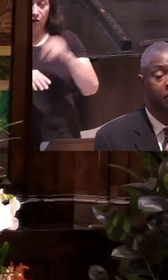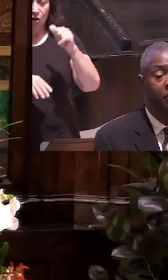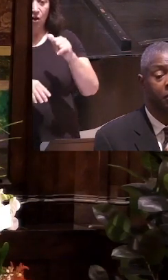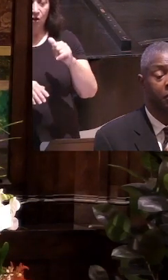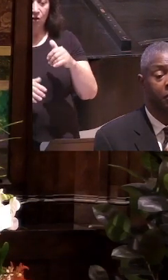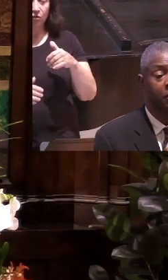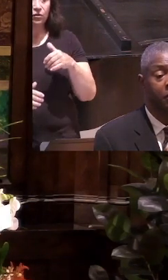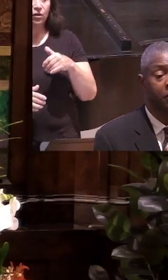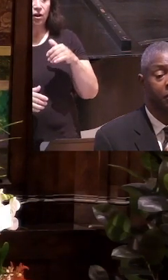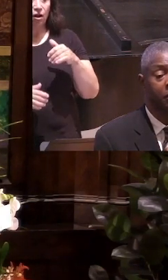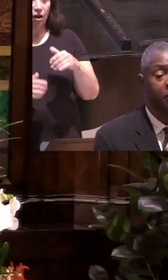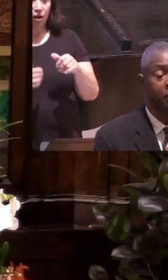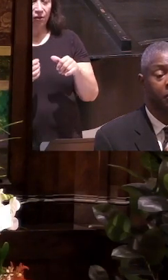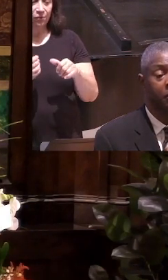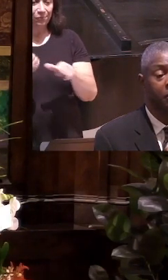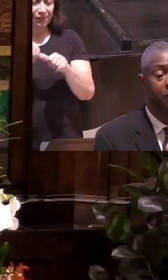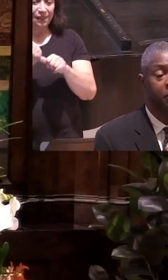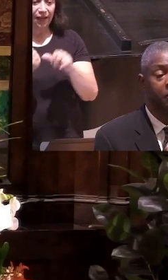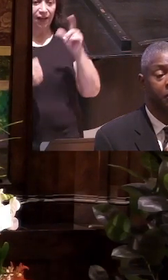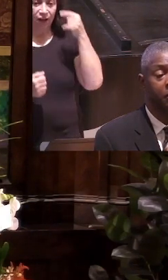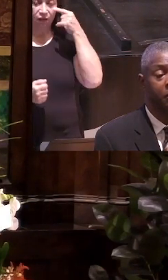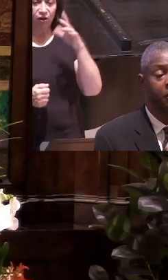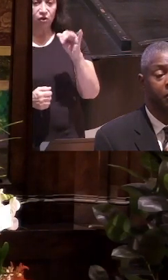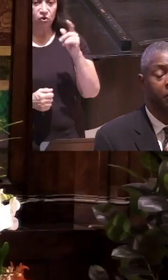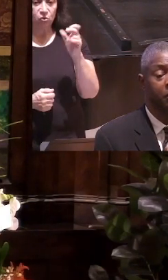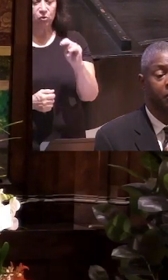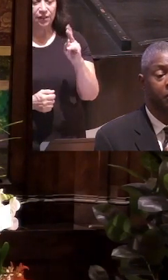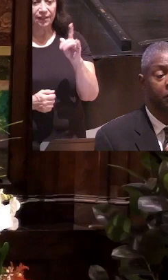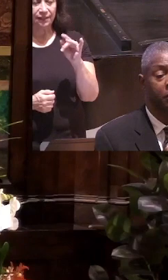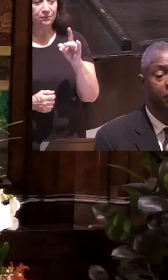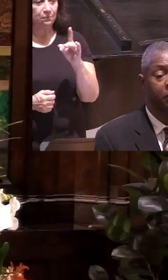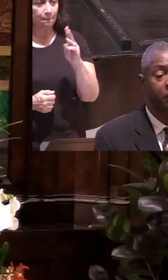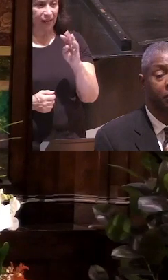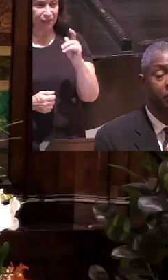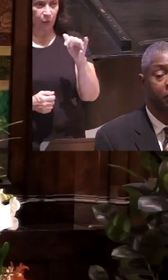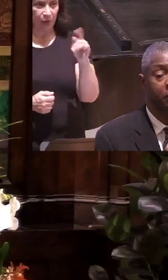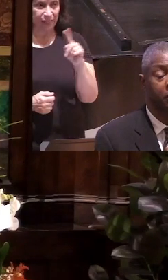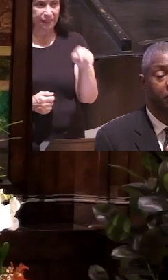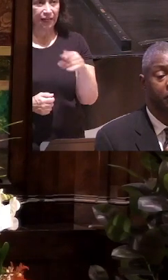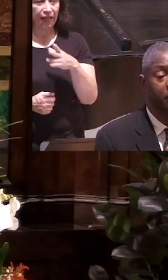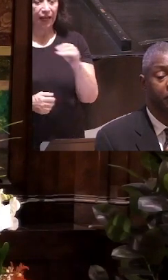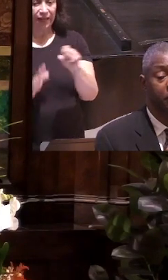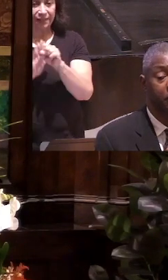our Lieutenant Governor Susan Bicewich and State Senator Derek Slapp.